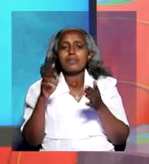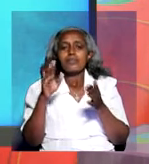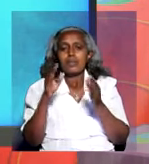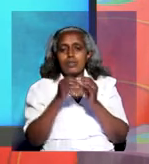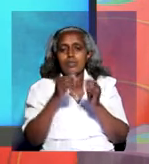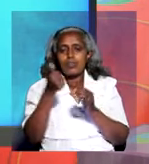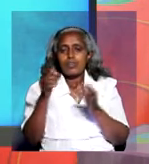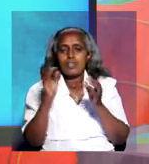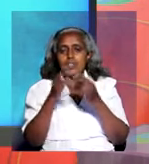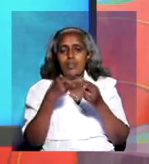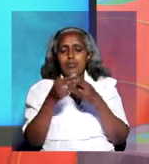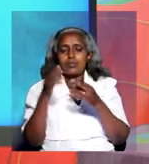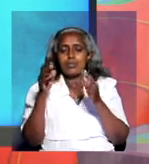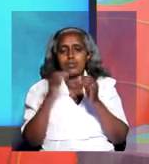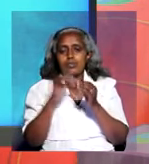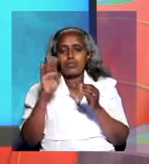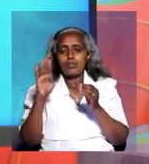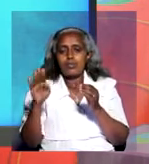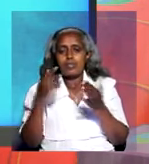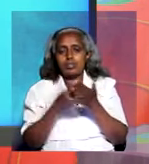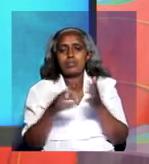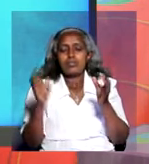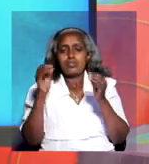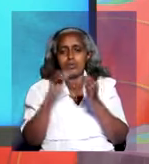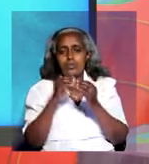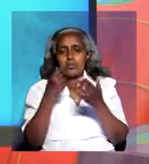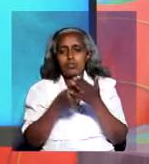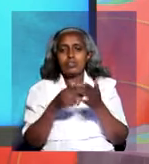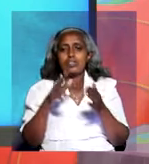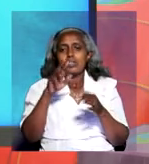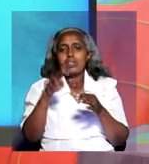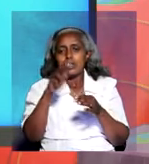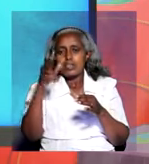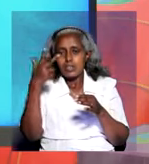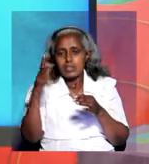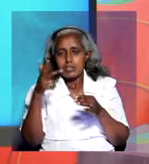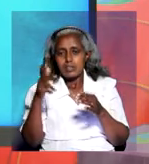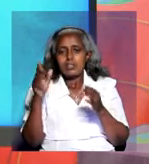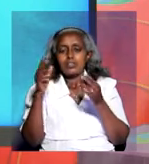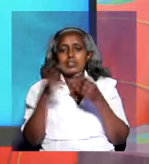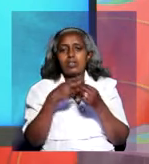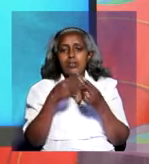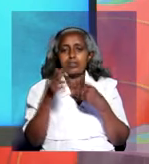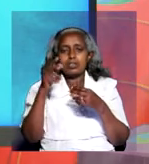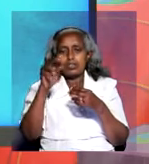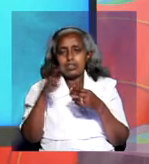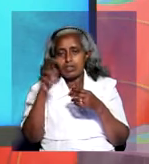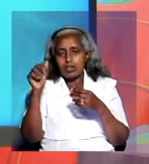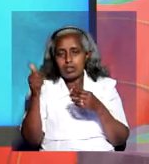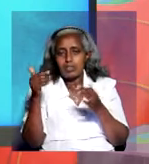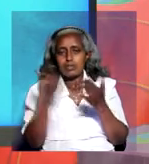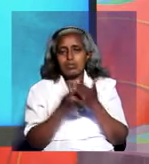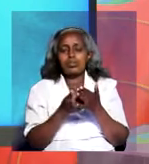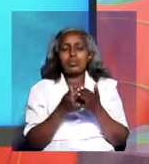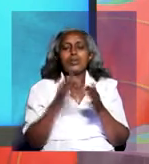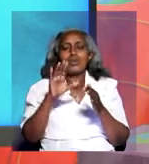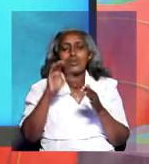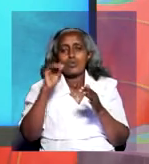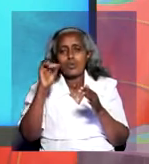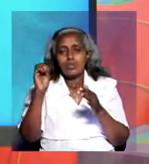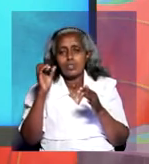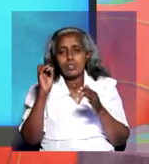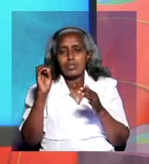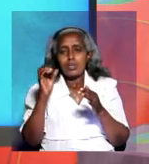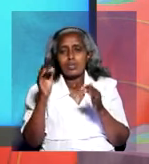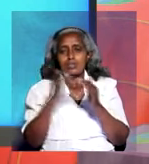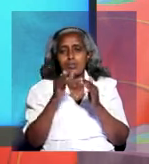b, means it is a product of these two, radical 13 times radical 10. So it will be, it is cos theta will be this,